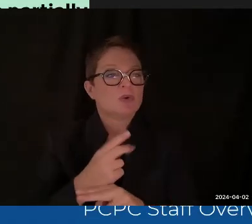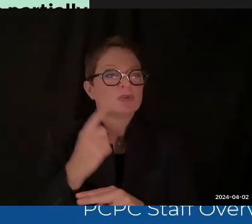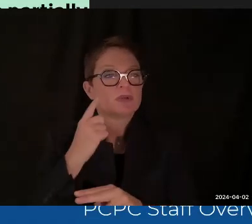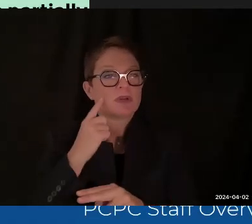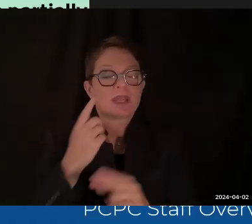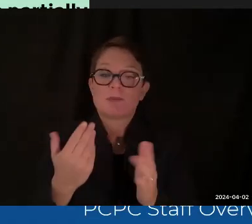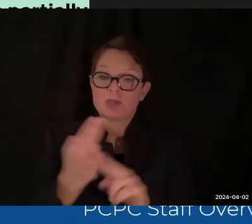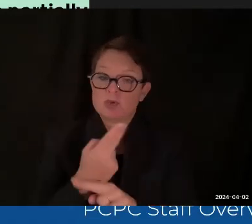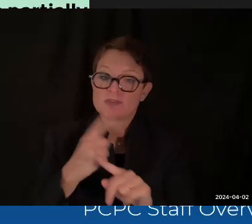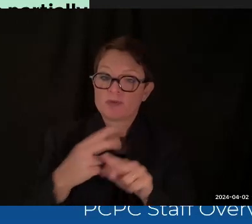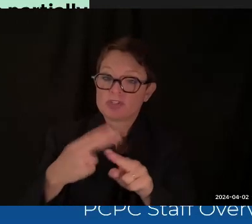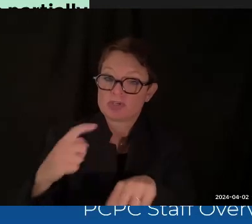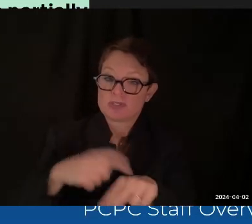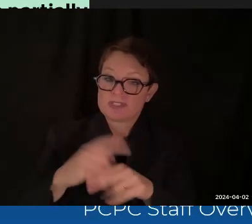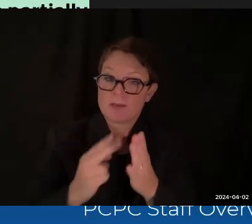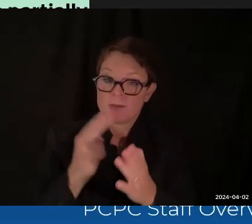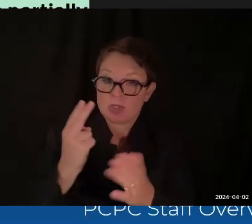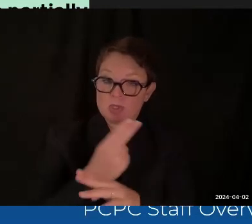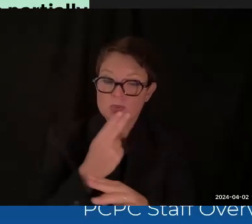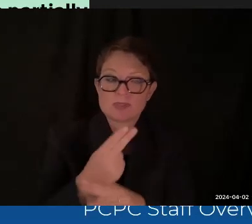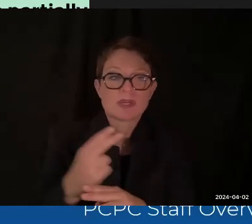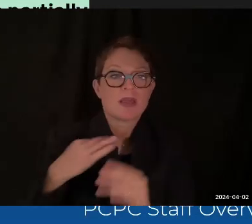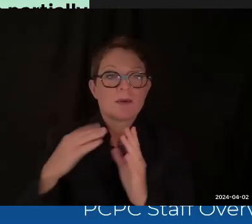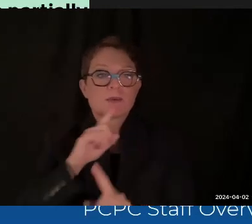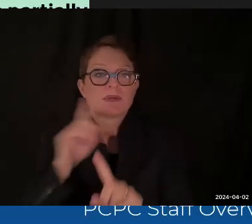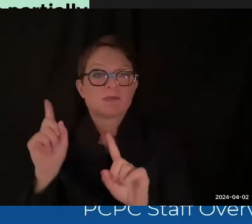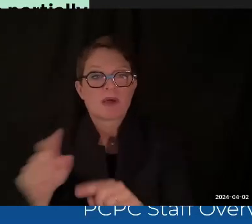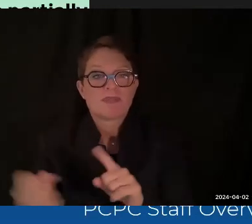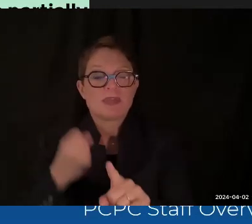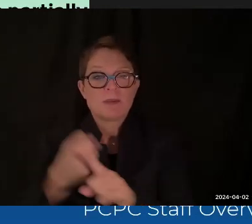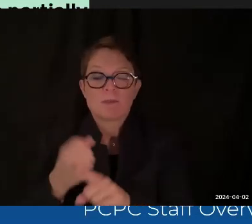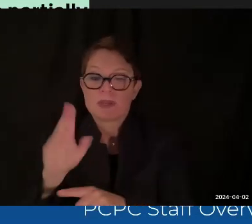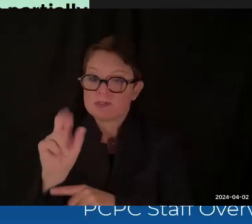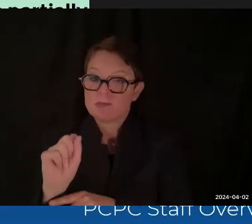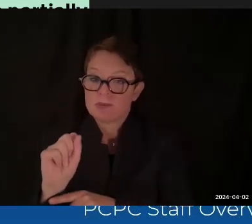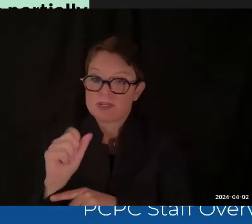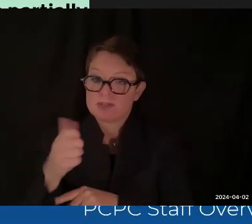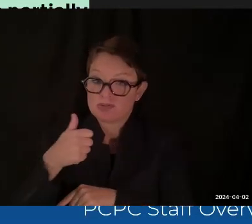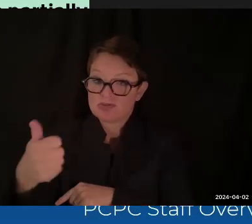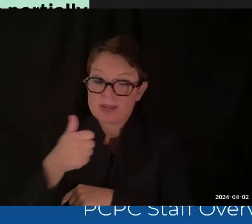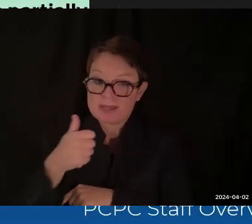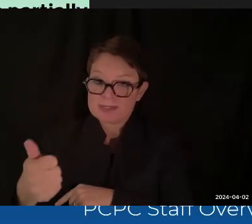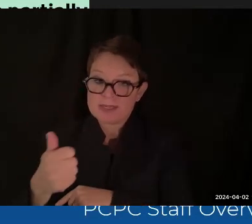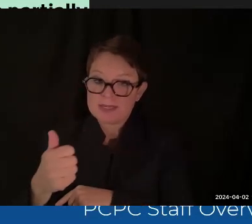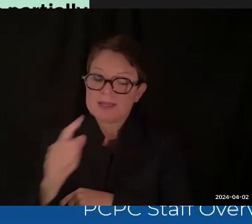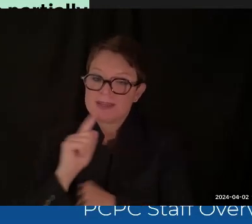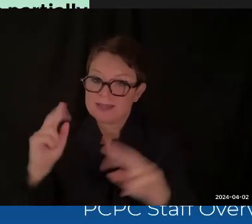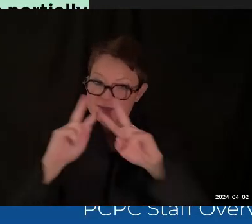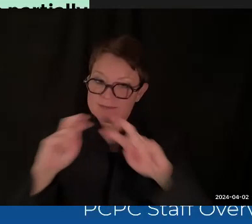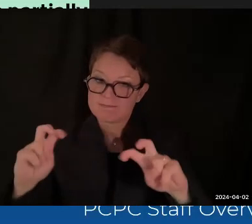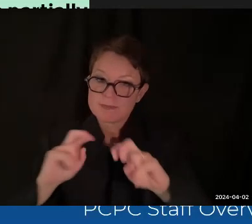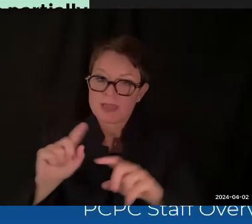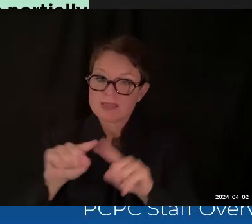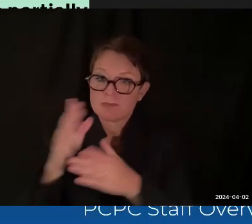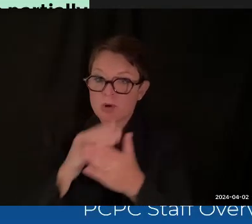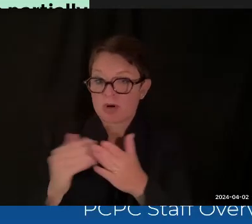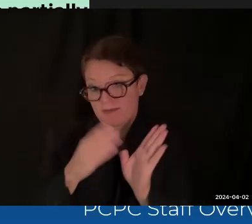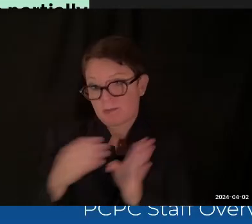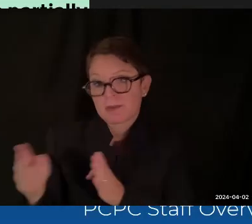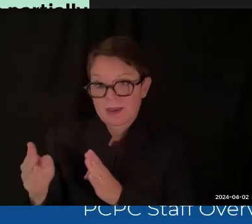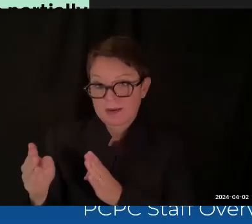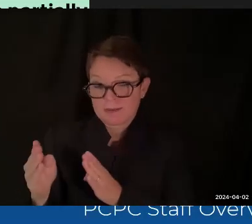use. The applicant response is that the impact to bus transit is being considered as part of the master